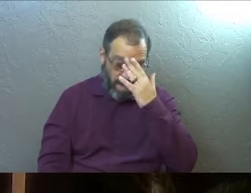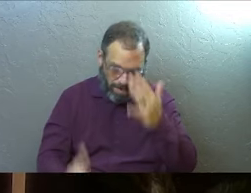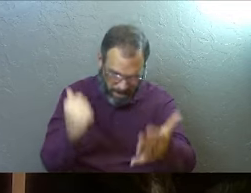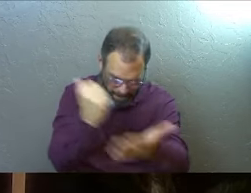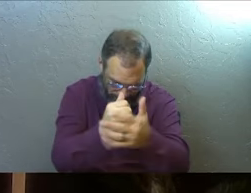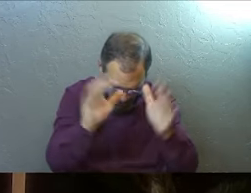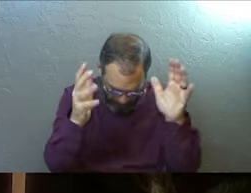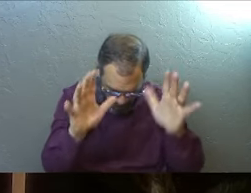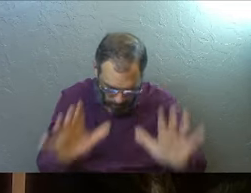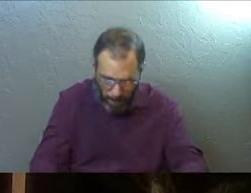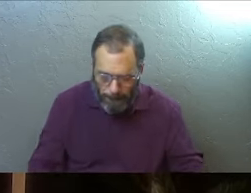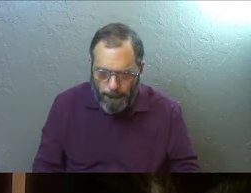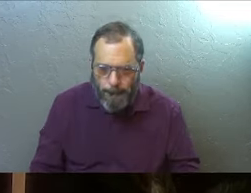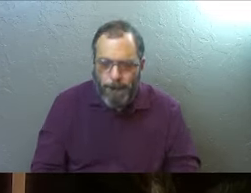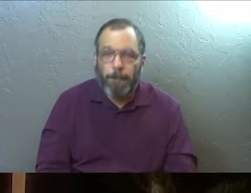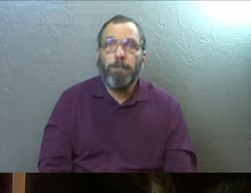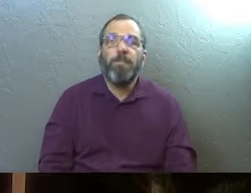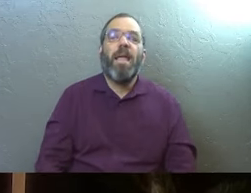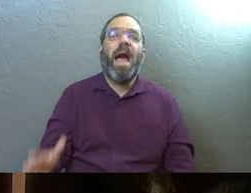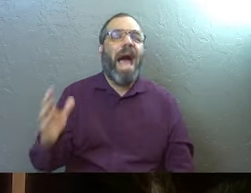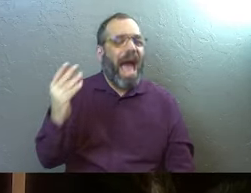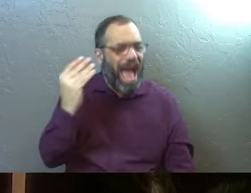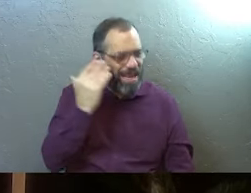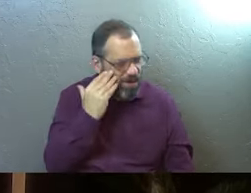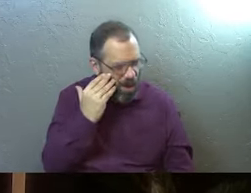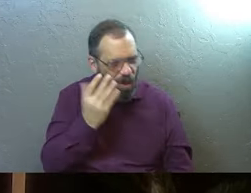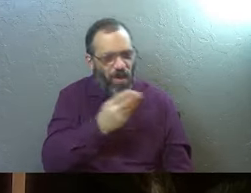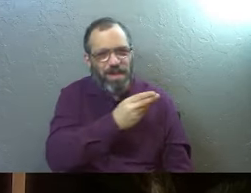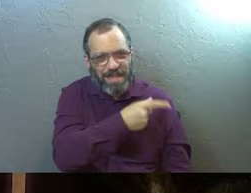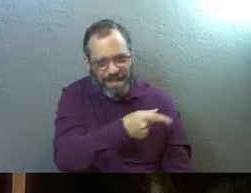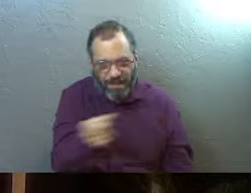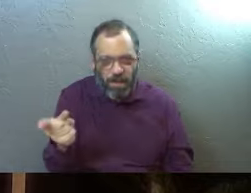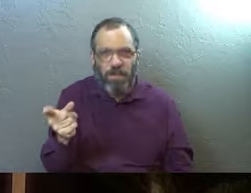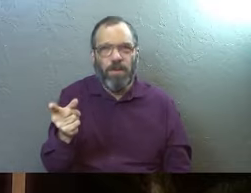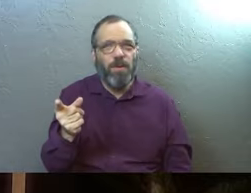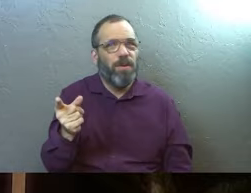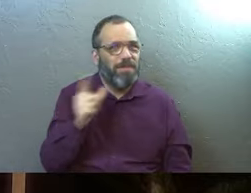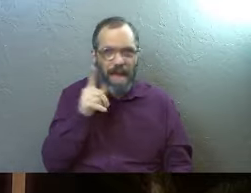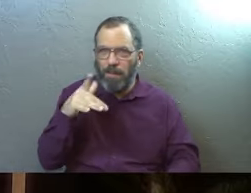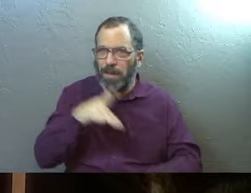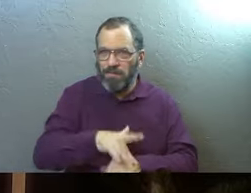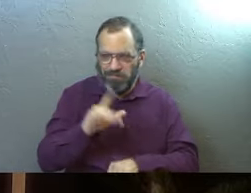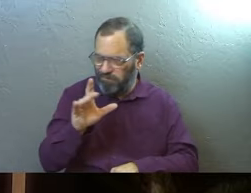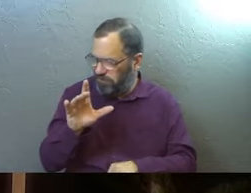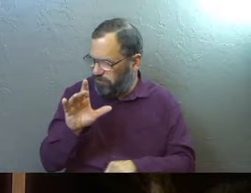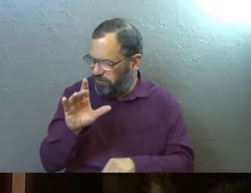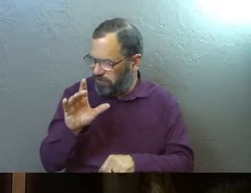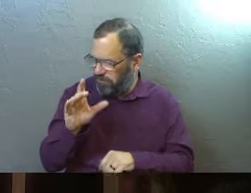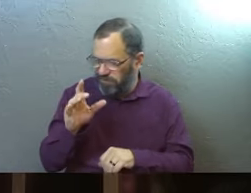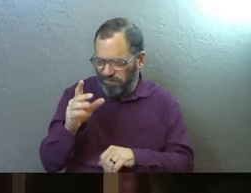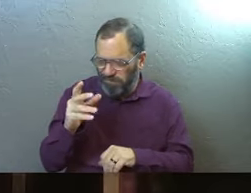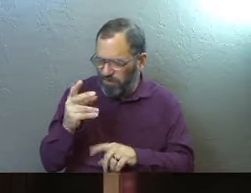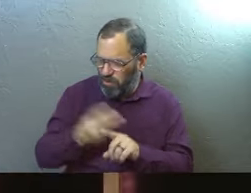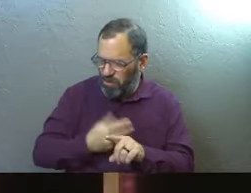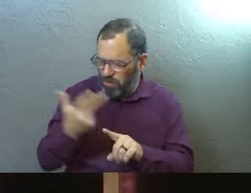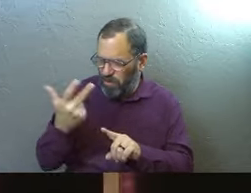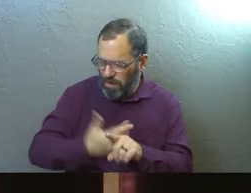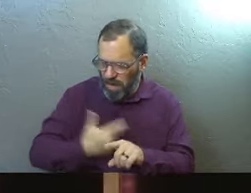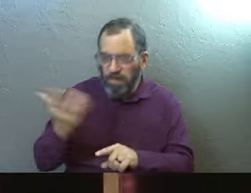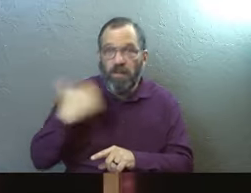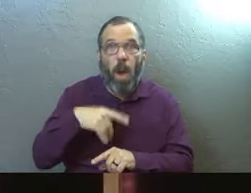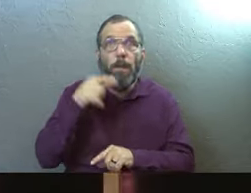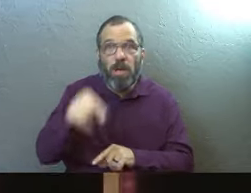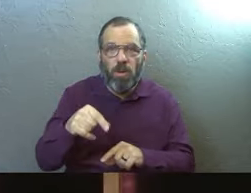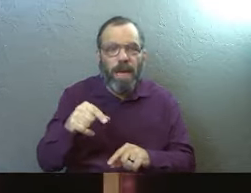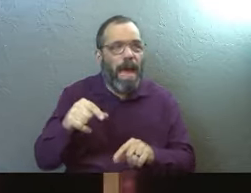Amen, amen. Okay, so I know we've got several of you that haven't been here the last few months with us, but for those of you